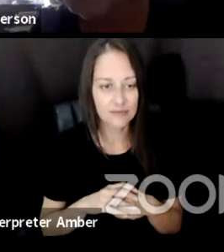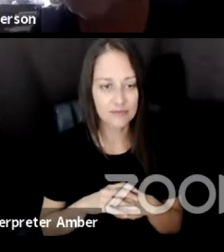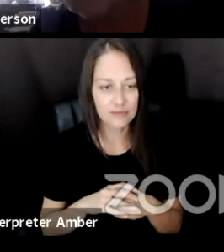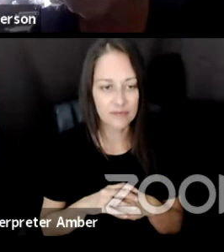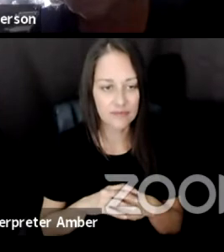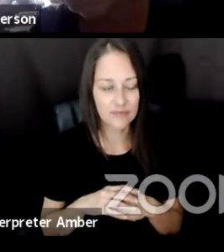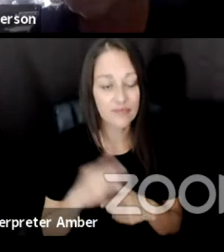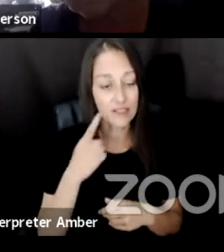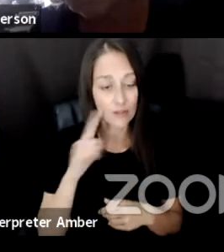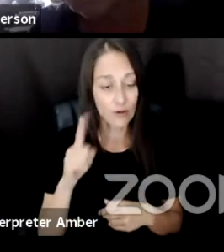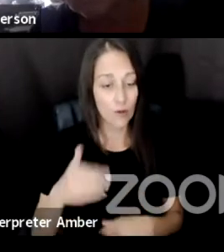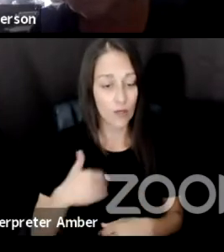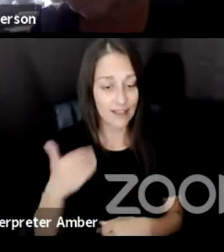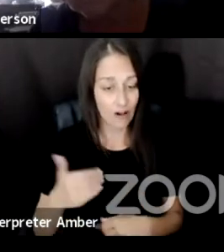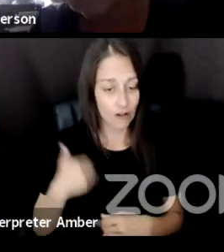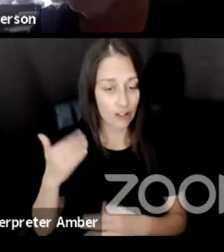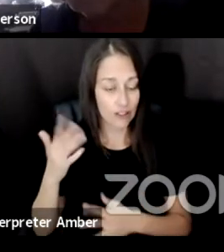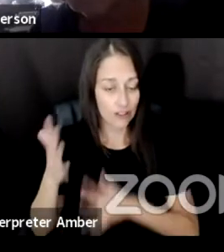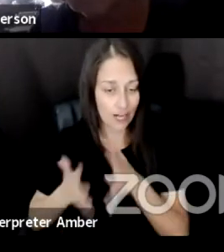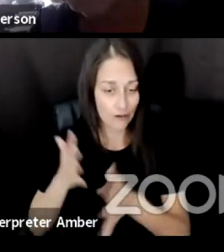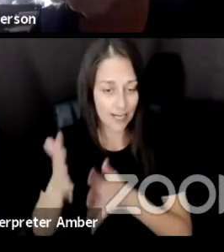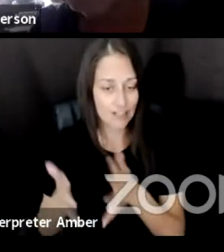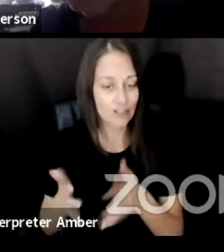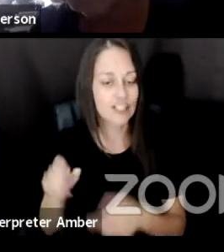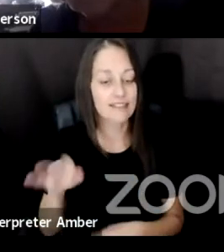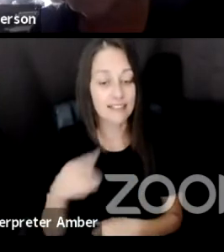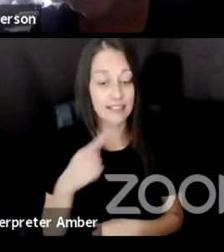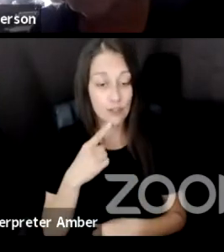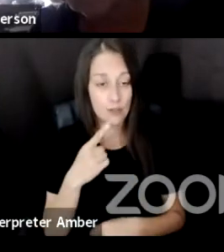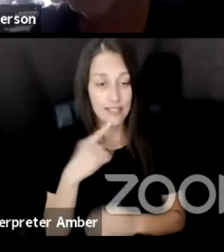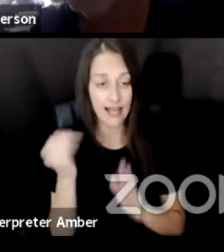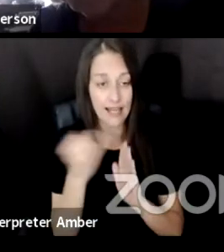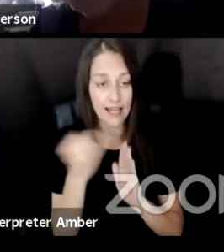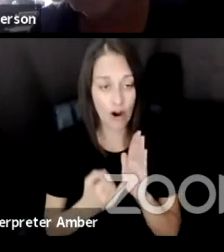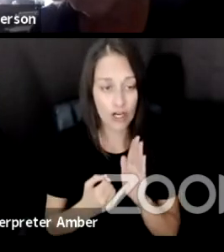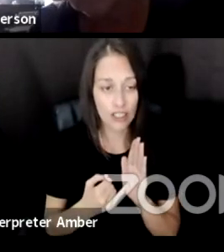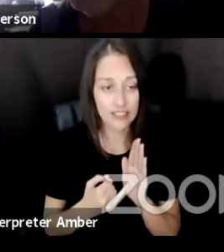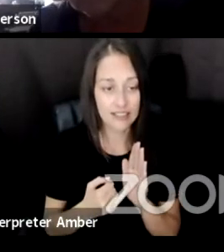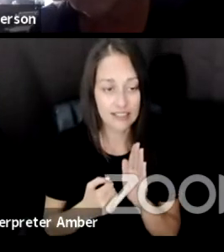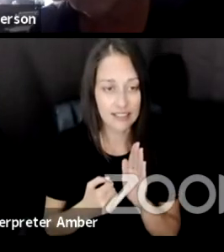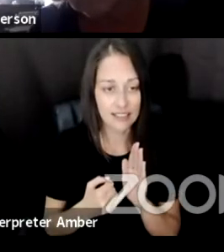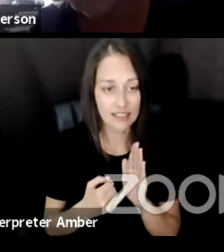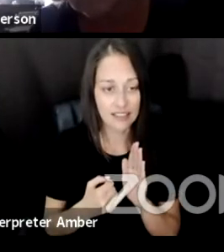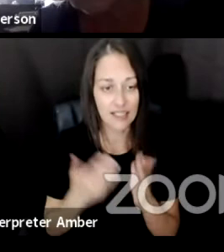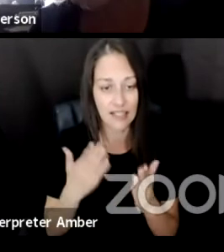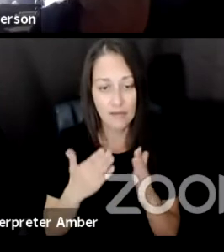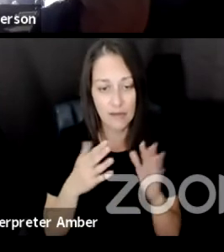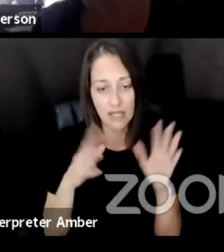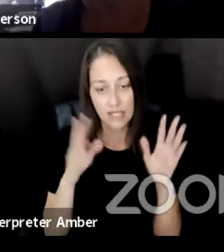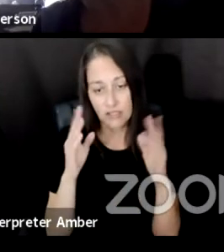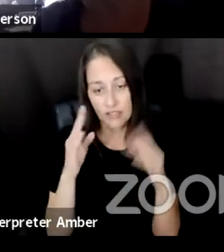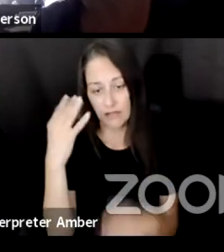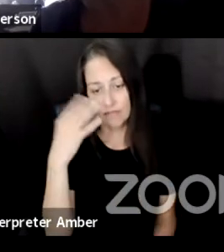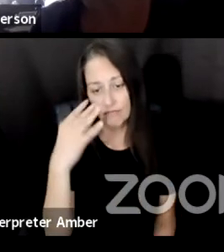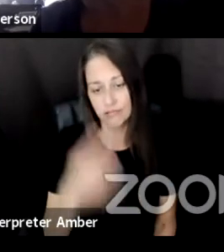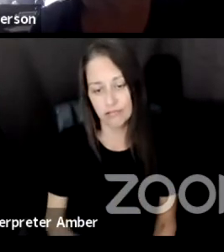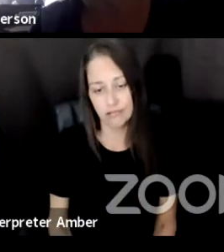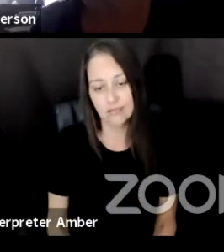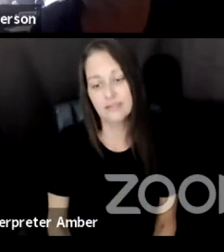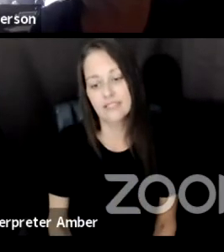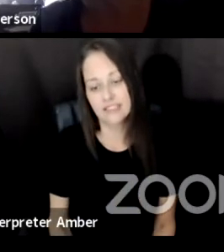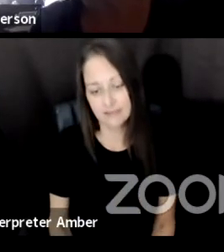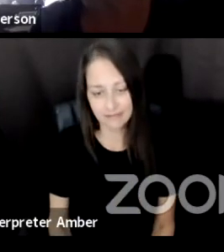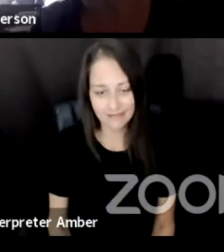generations, when you say arts and then you think arts, you go to when their eyes start to glaze over or whatever, but like